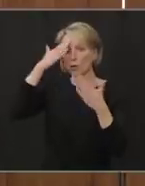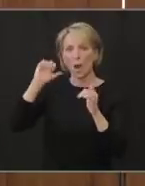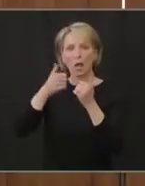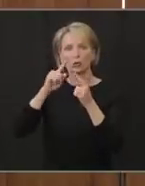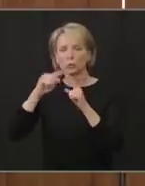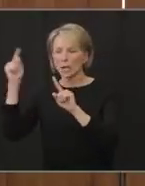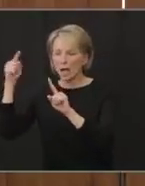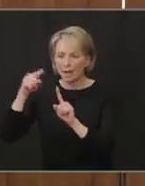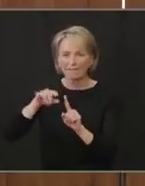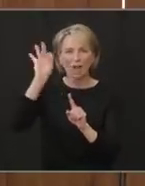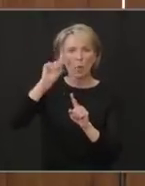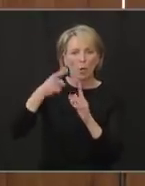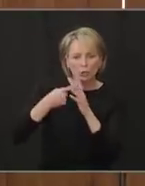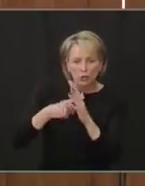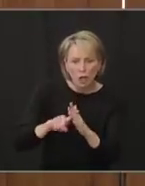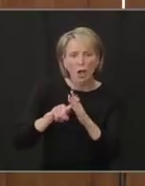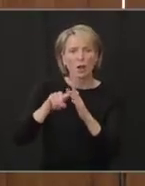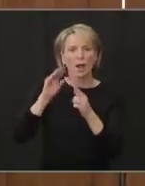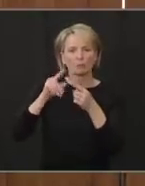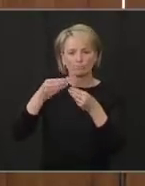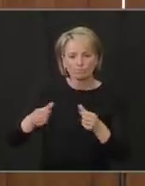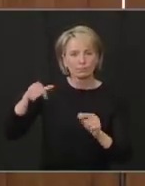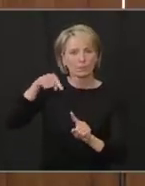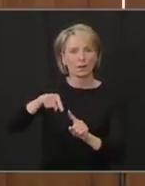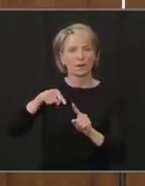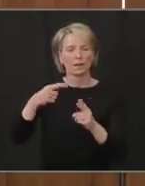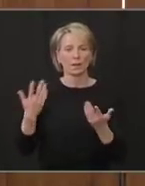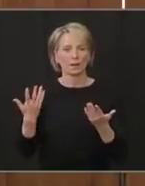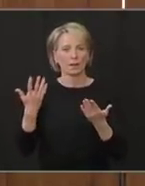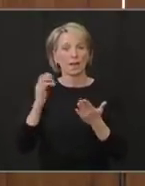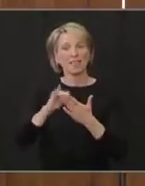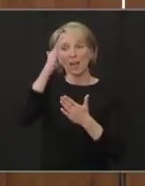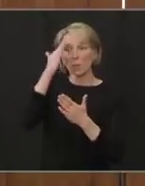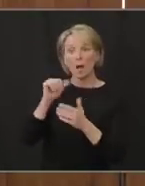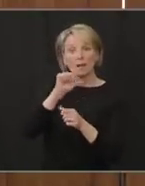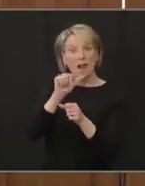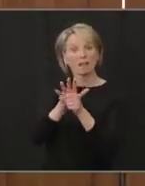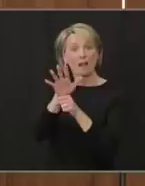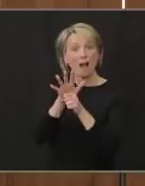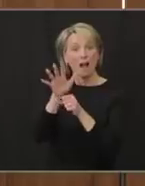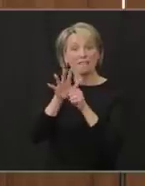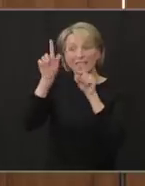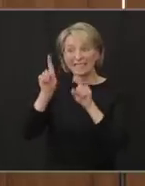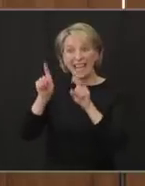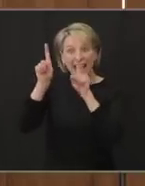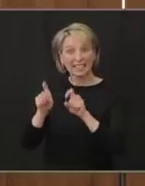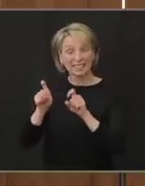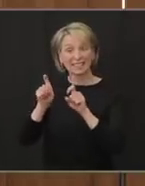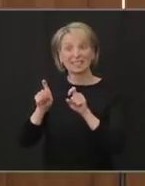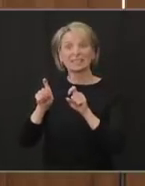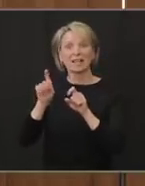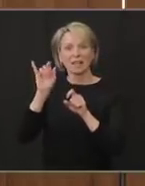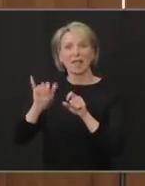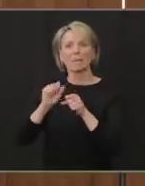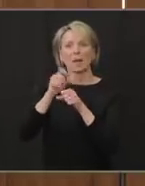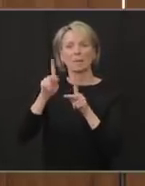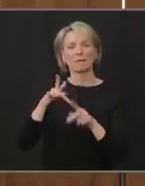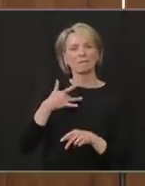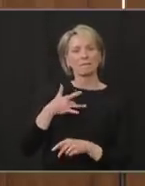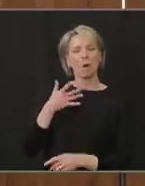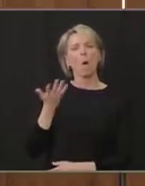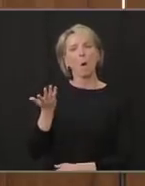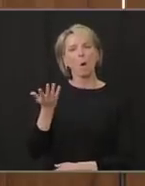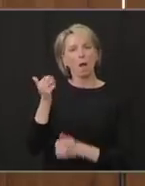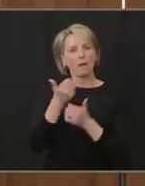it. And that's why this failure to test is leading to the false sense of security that